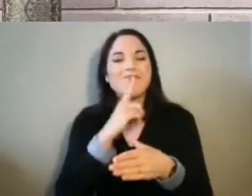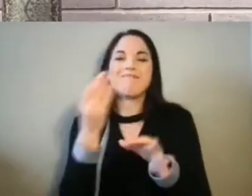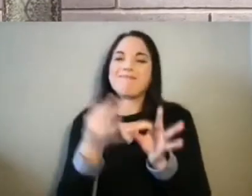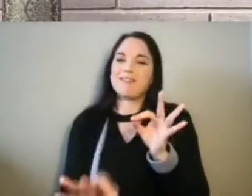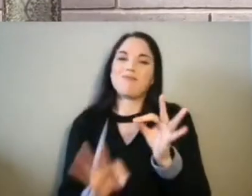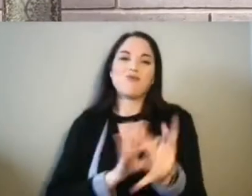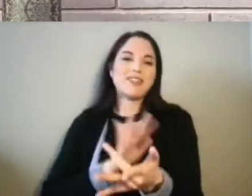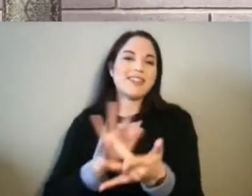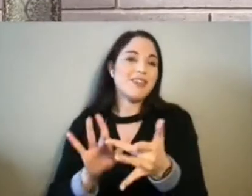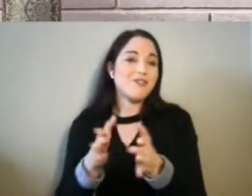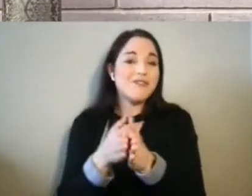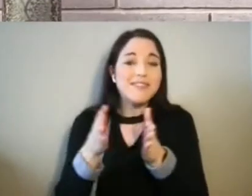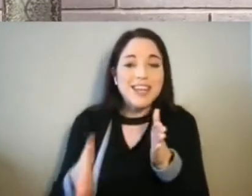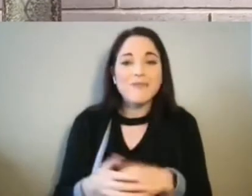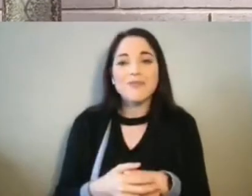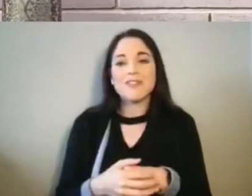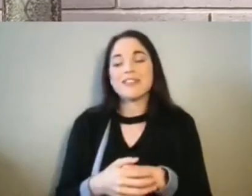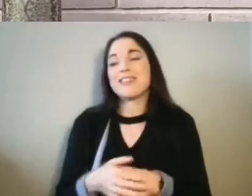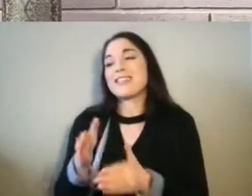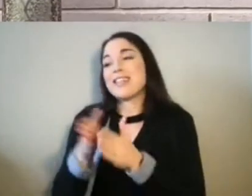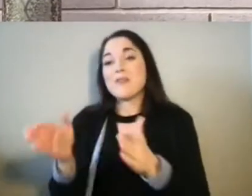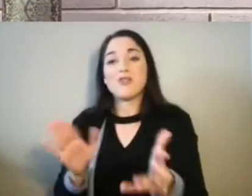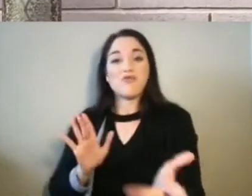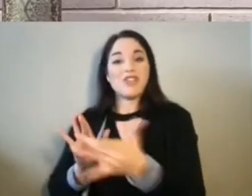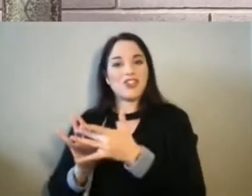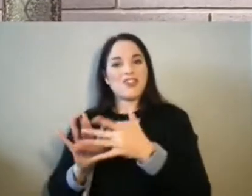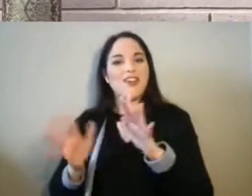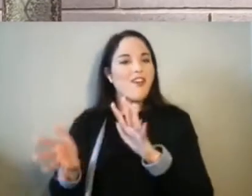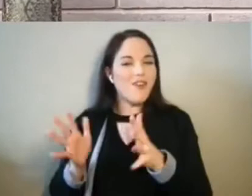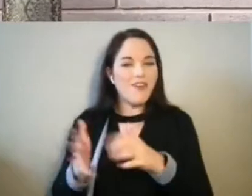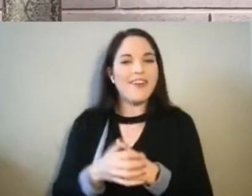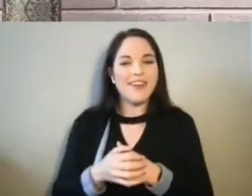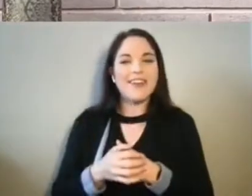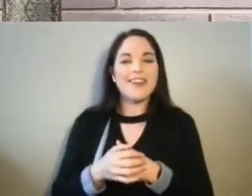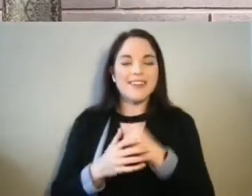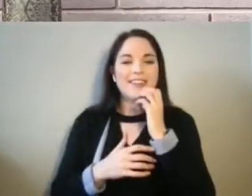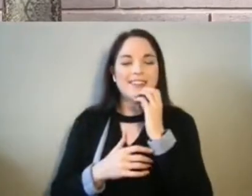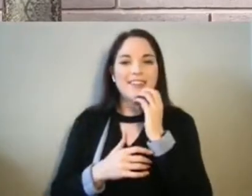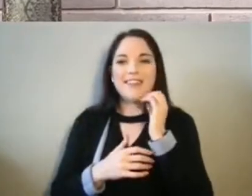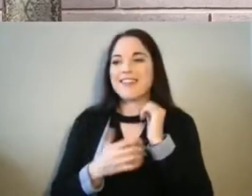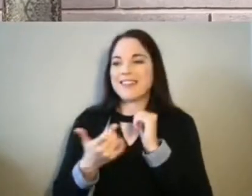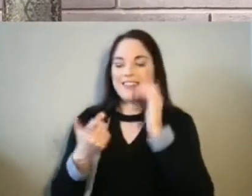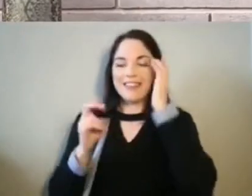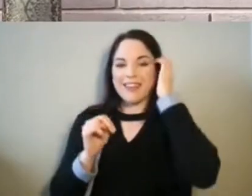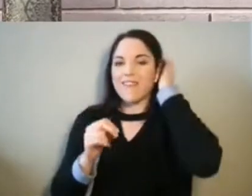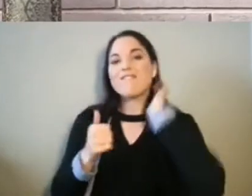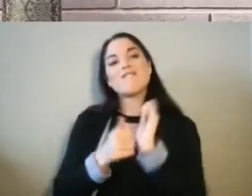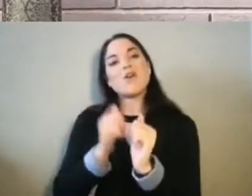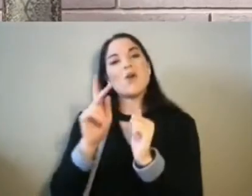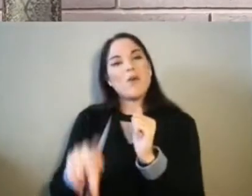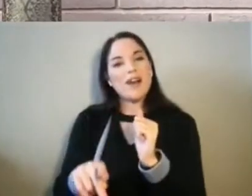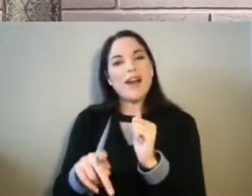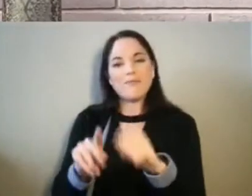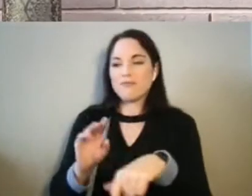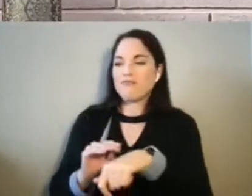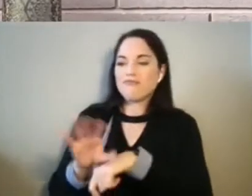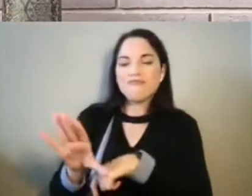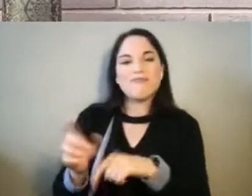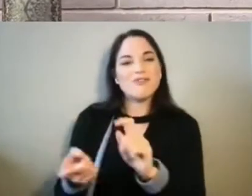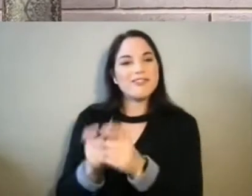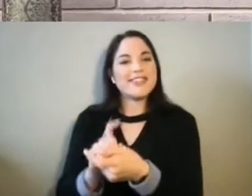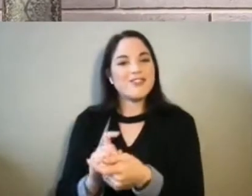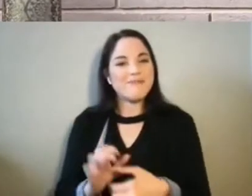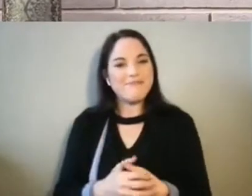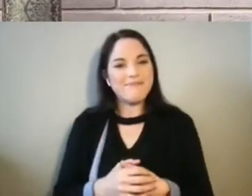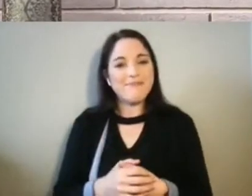grace to each other, when we listen to the inner voice of love that invites us to do small things that make an amazing